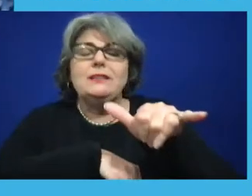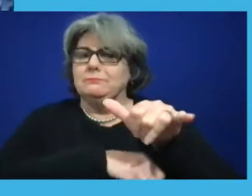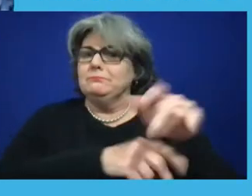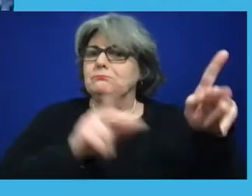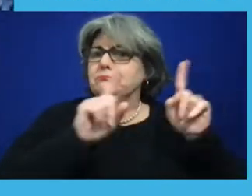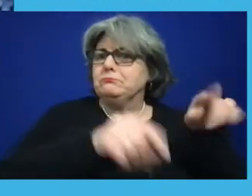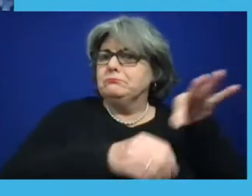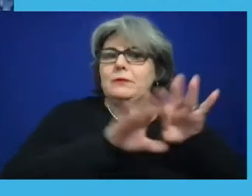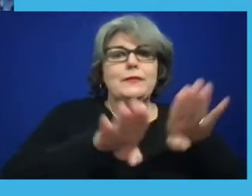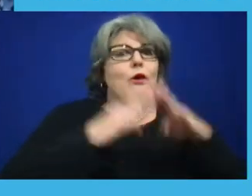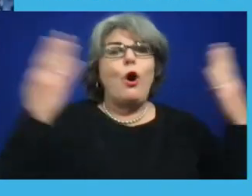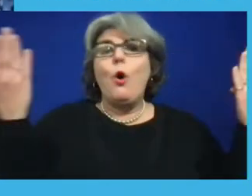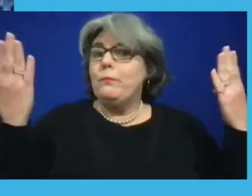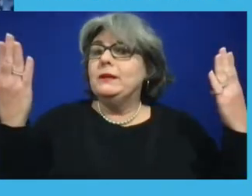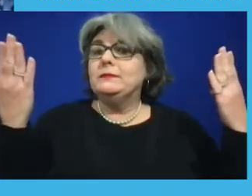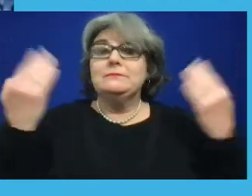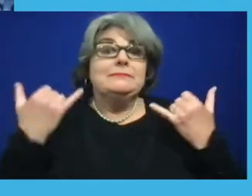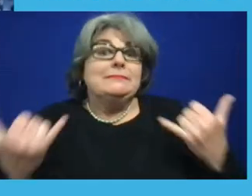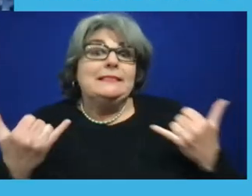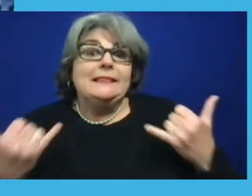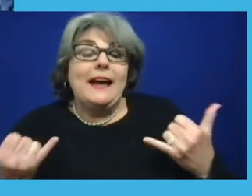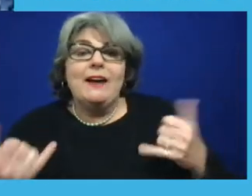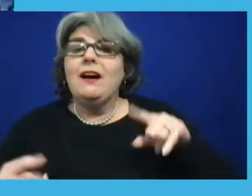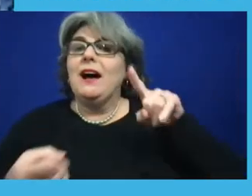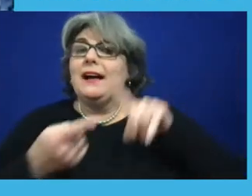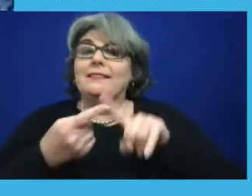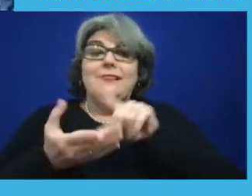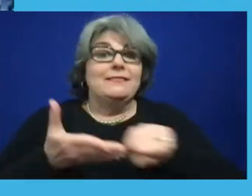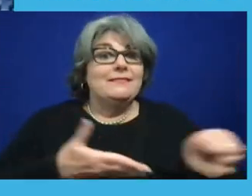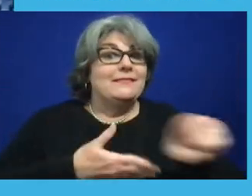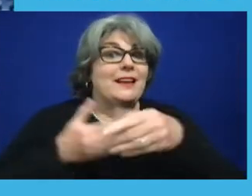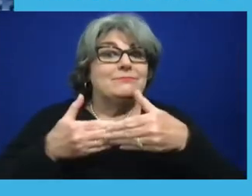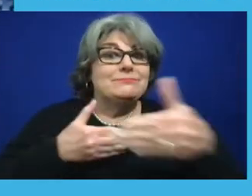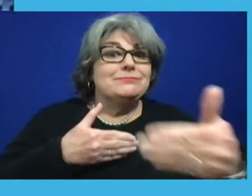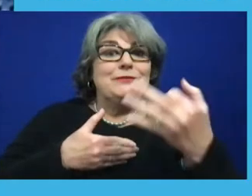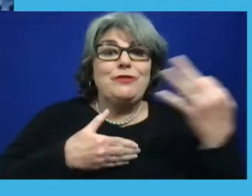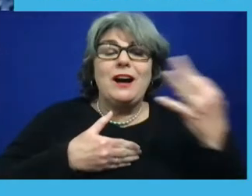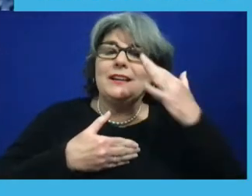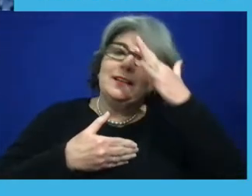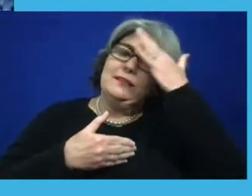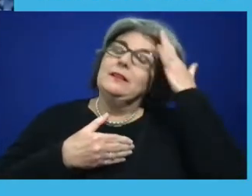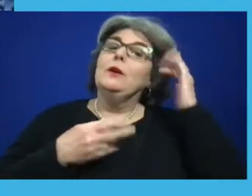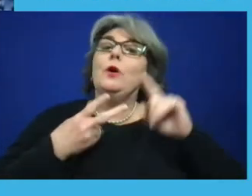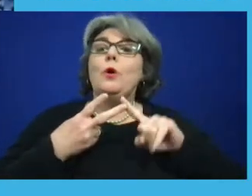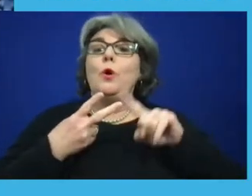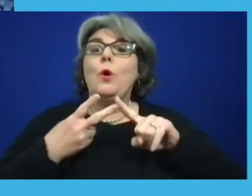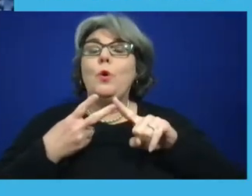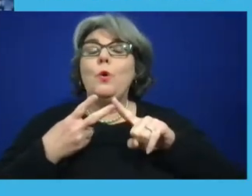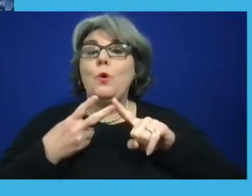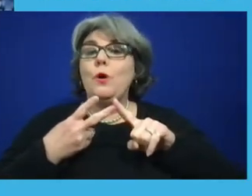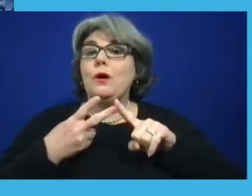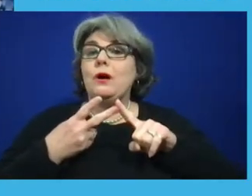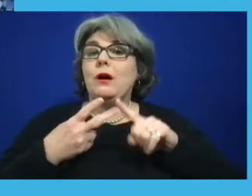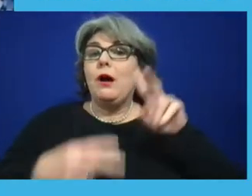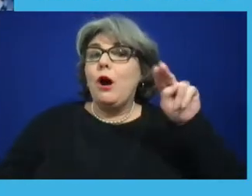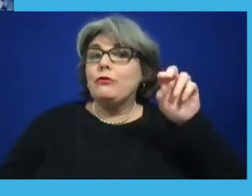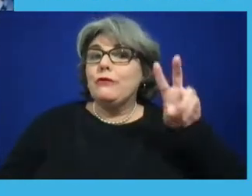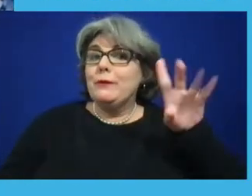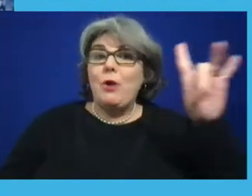Take a few minutes. Vote early at your polling place. They're open now until next